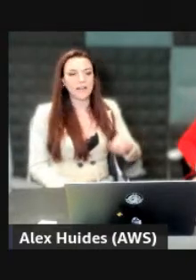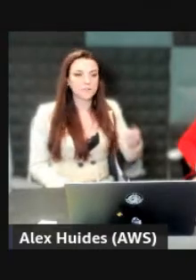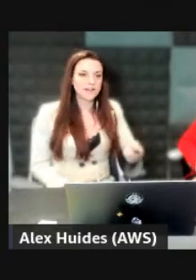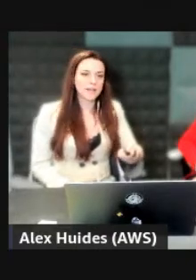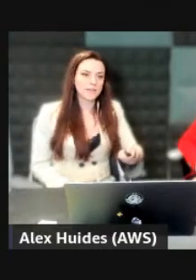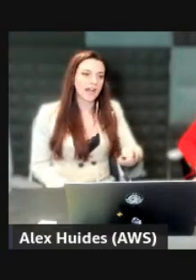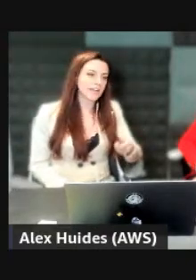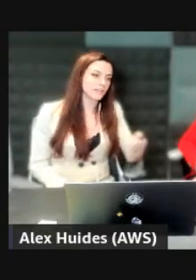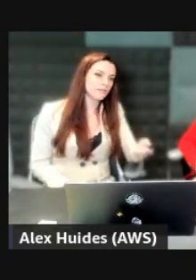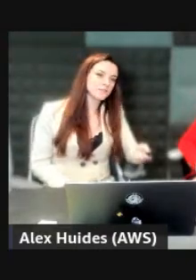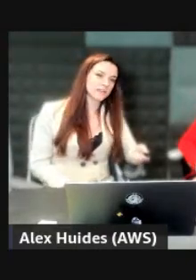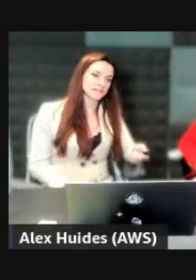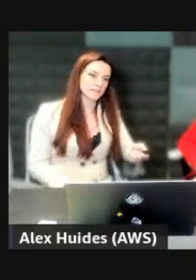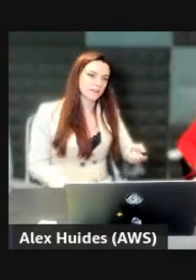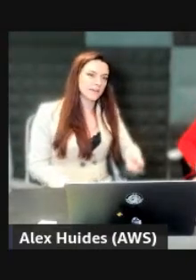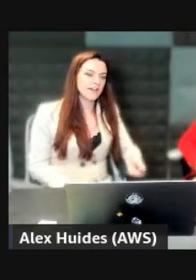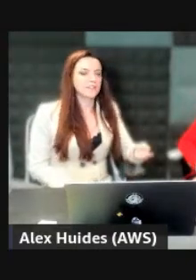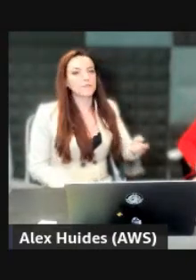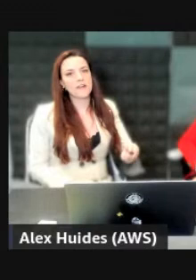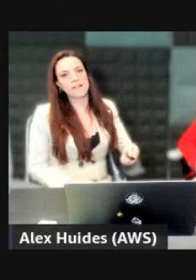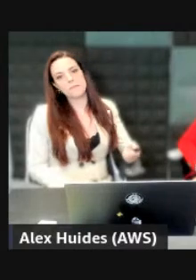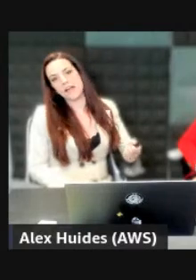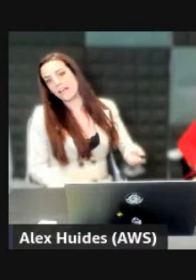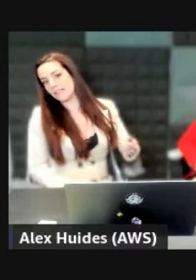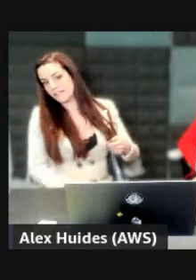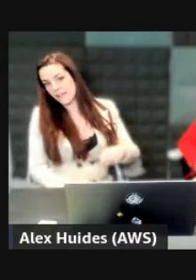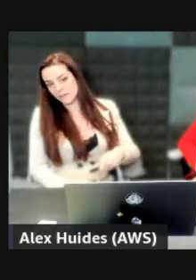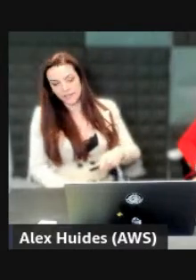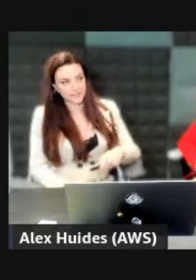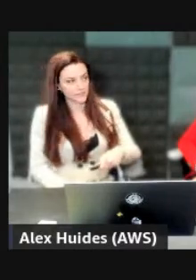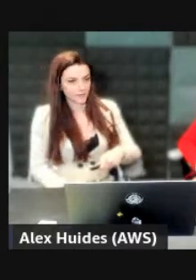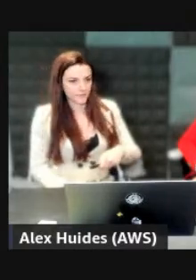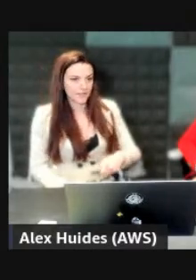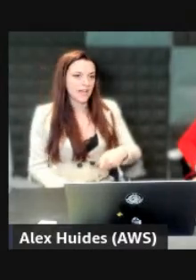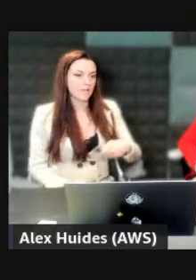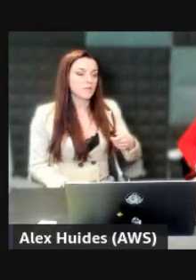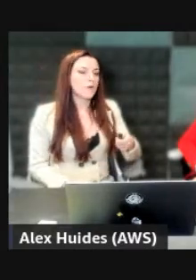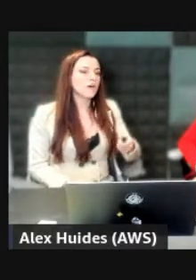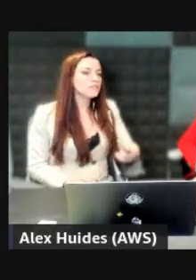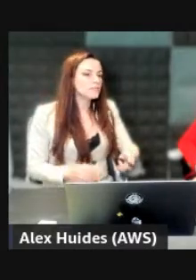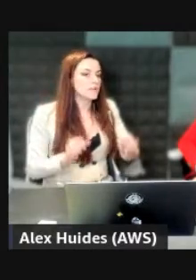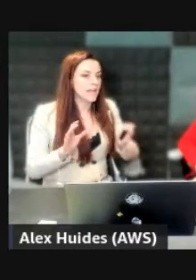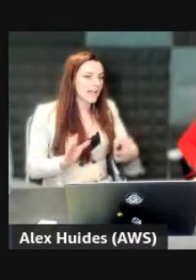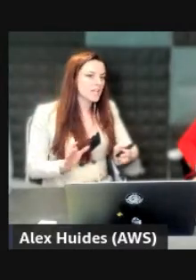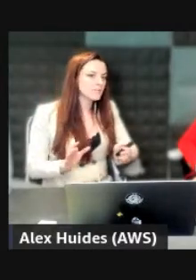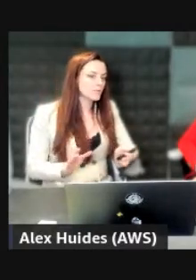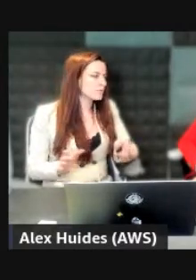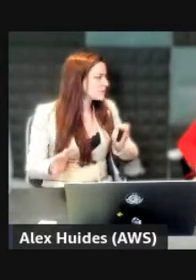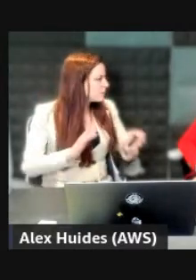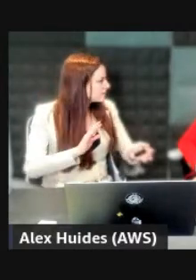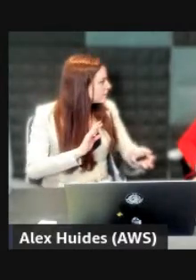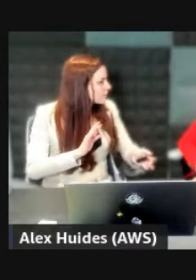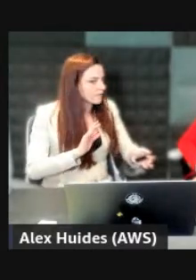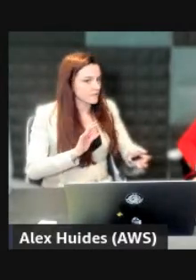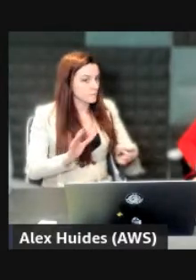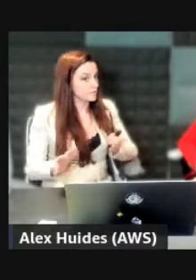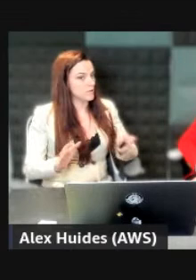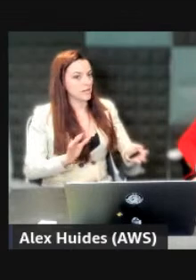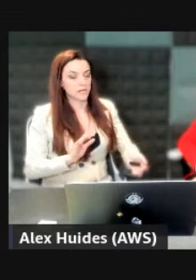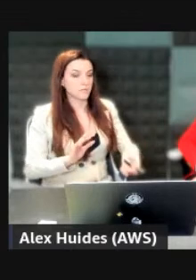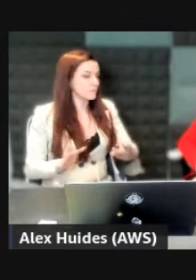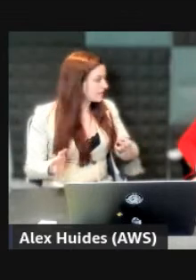built, a green API in the first cluster and a red API in the second cluster. And we aim to split the